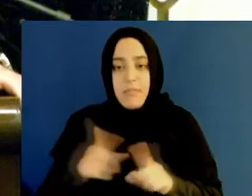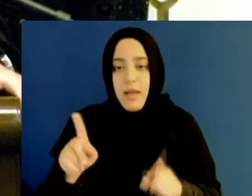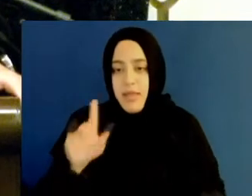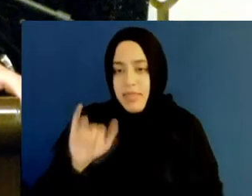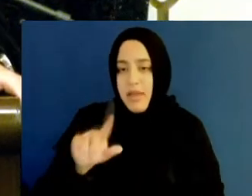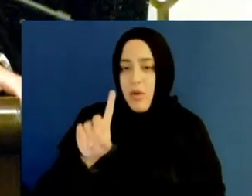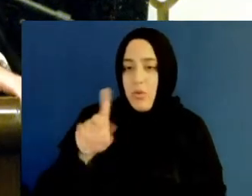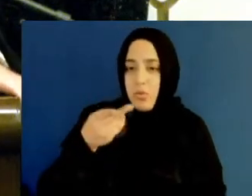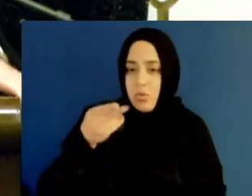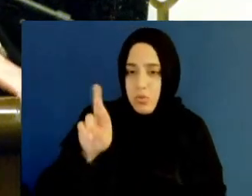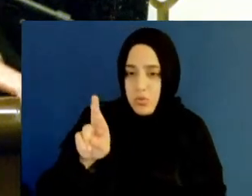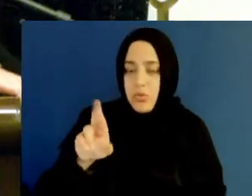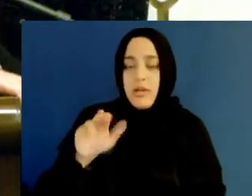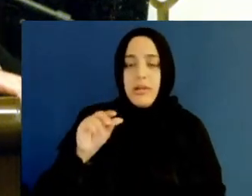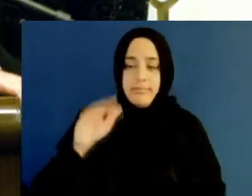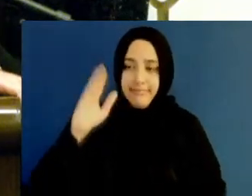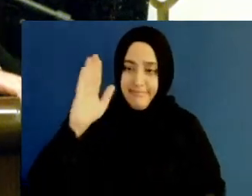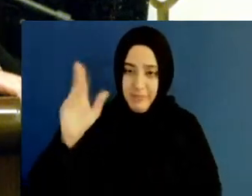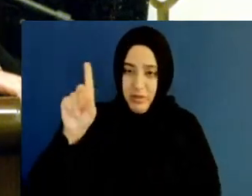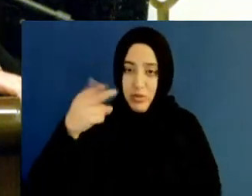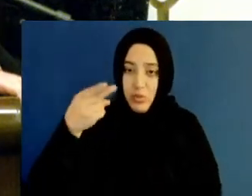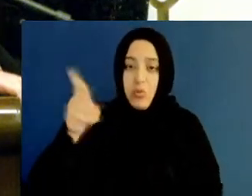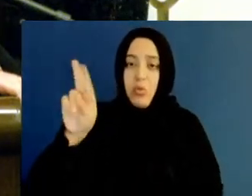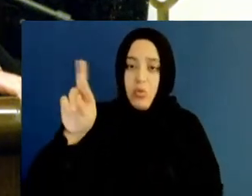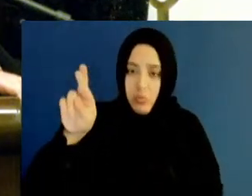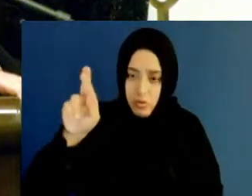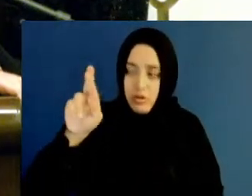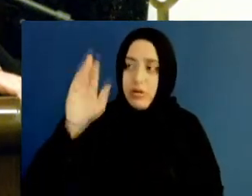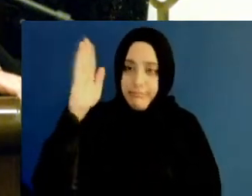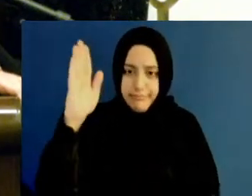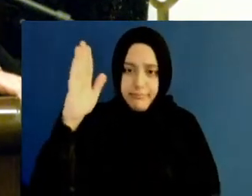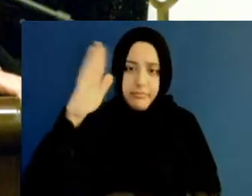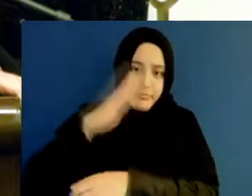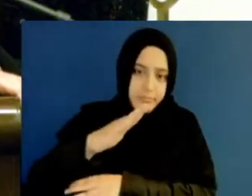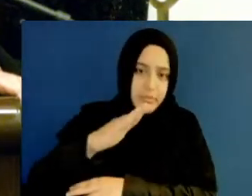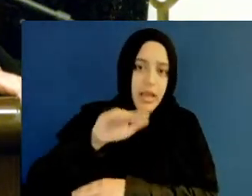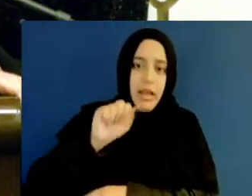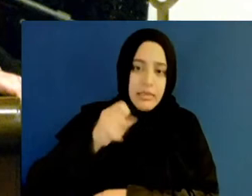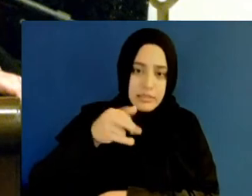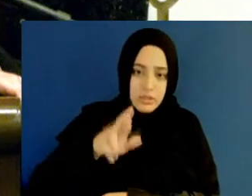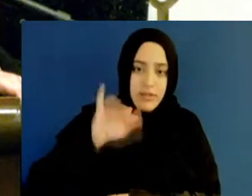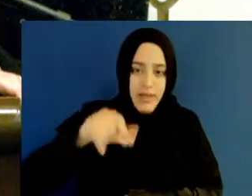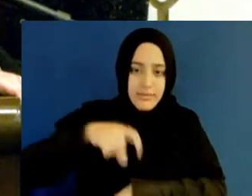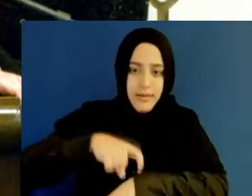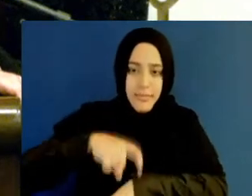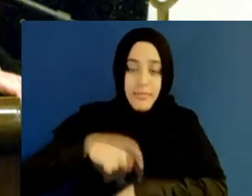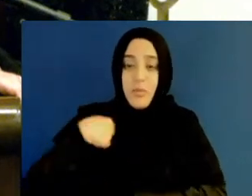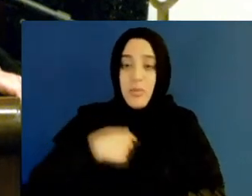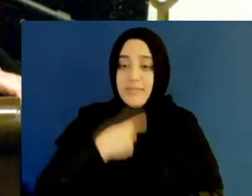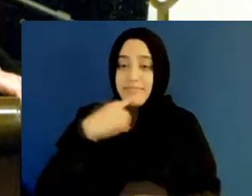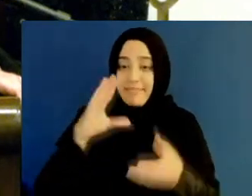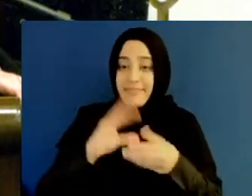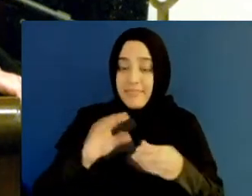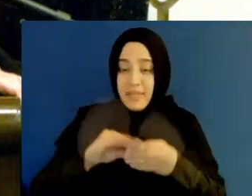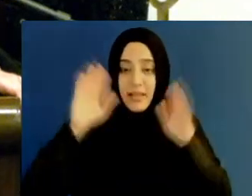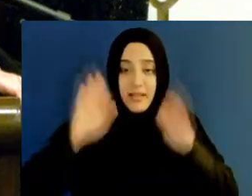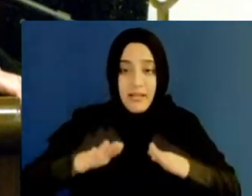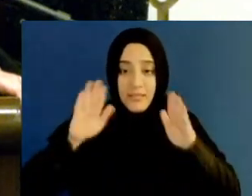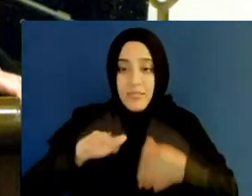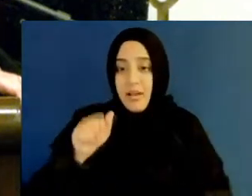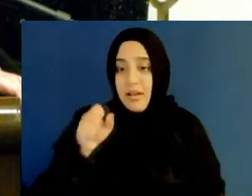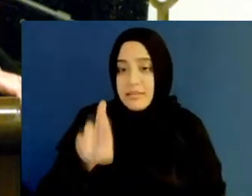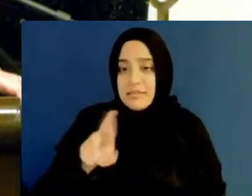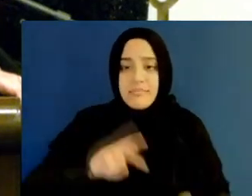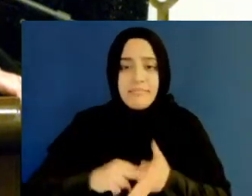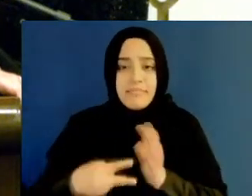Fiqh. In any case, when we use this istilah or this term Salatul Asr, ya'ani, an expression of an hour